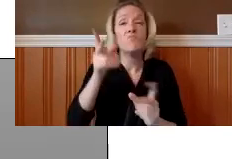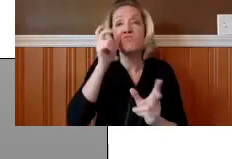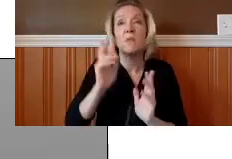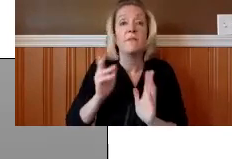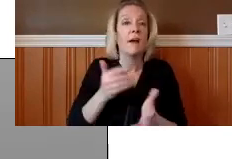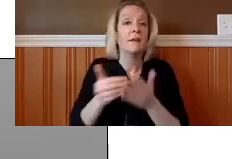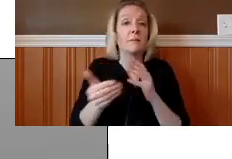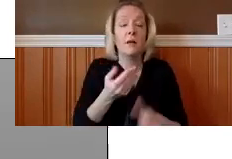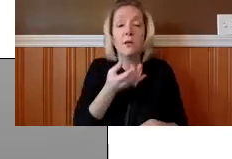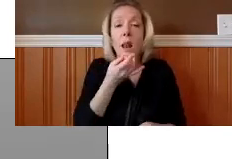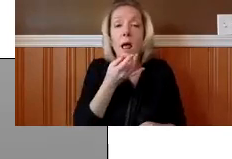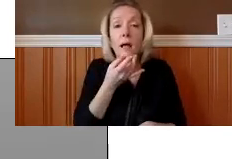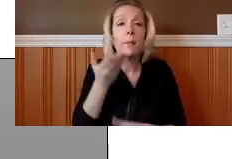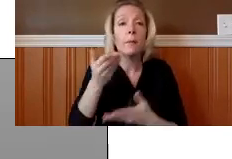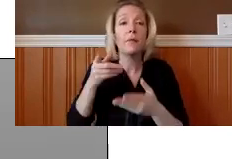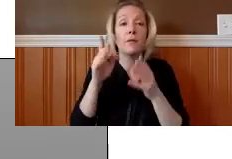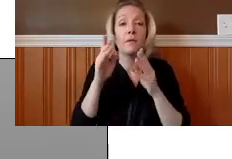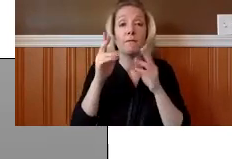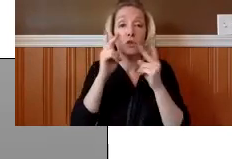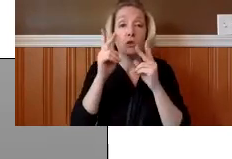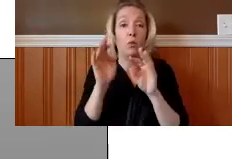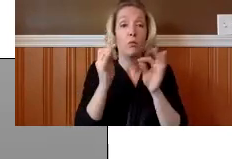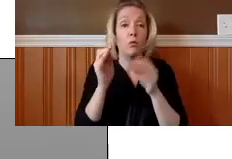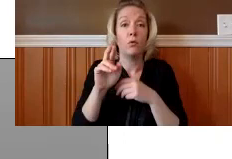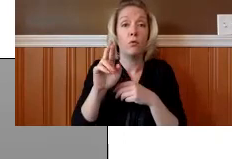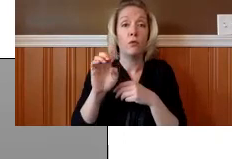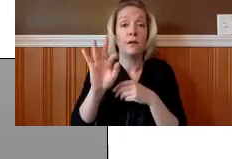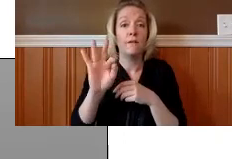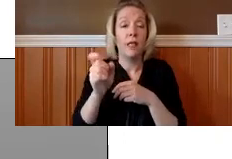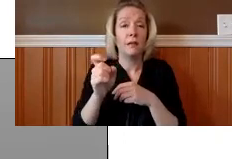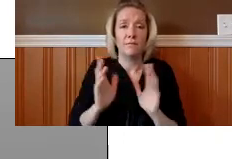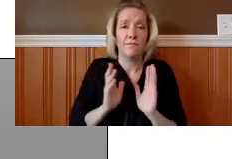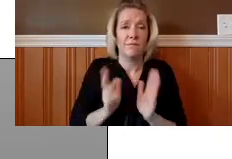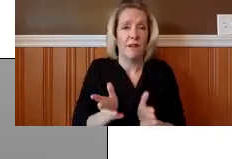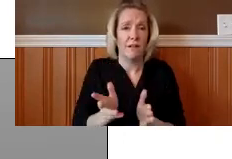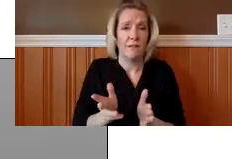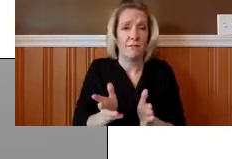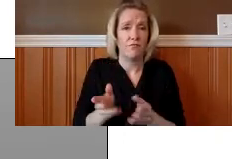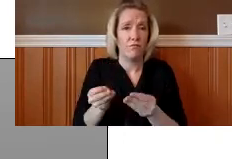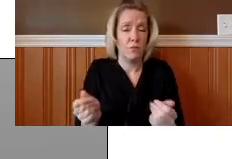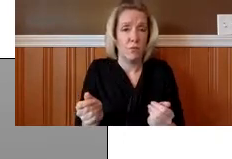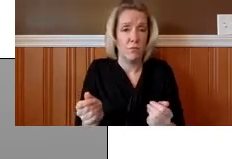And their visual reflexes might be completely resolved. But can they